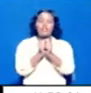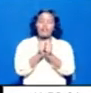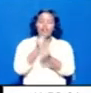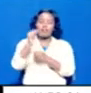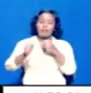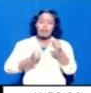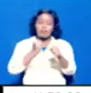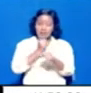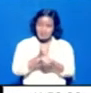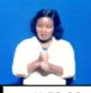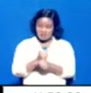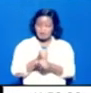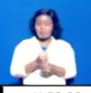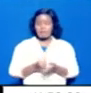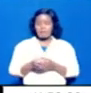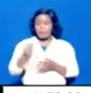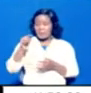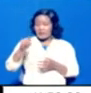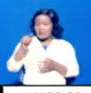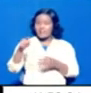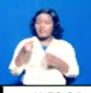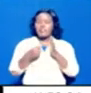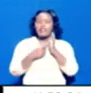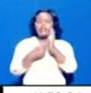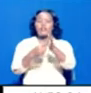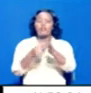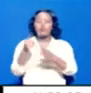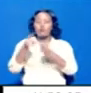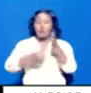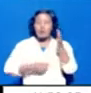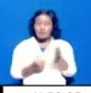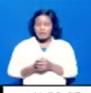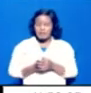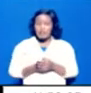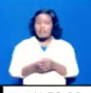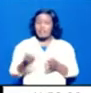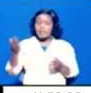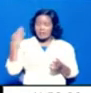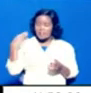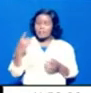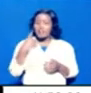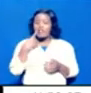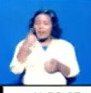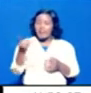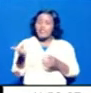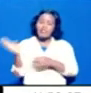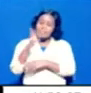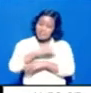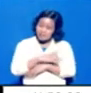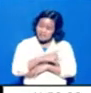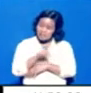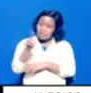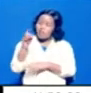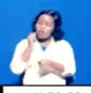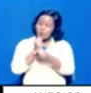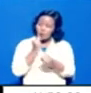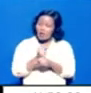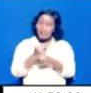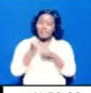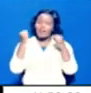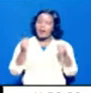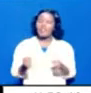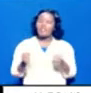This is an indication that in the last 100 days, you work tirelessly to make sure that you set